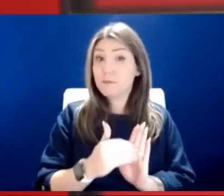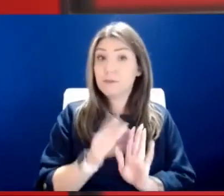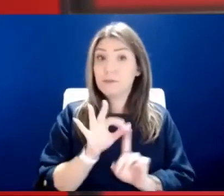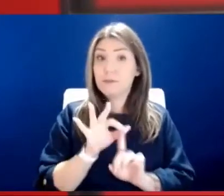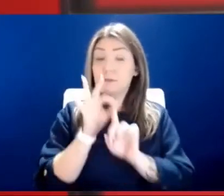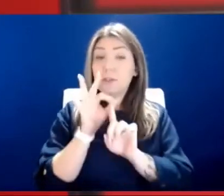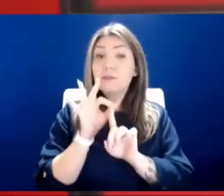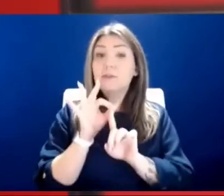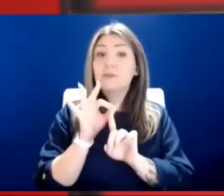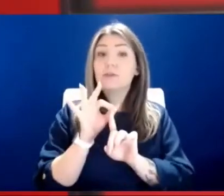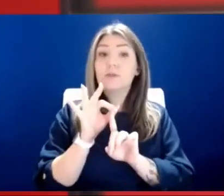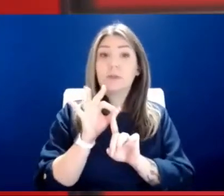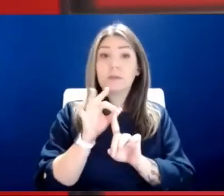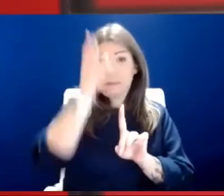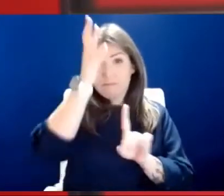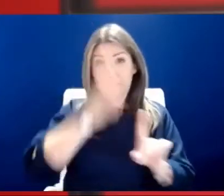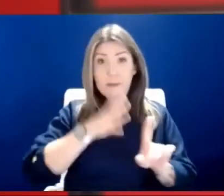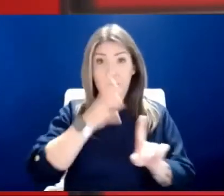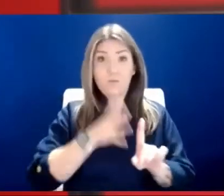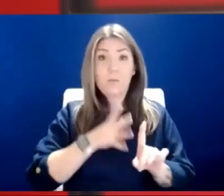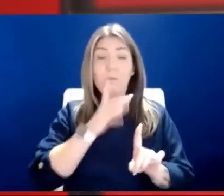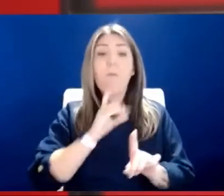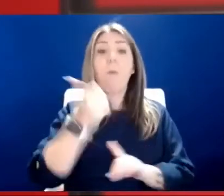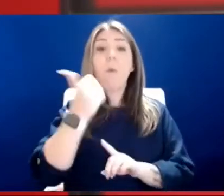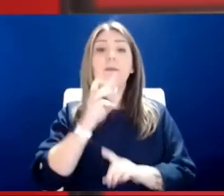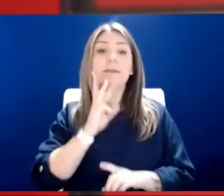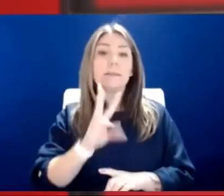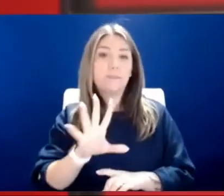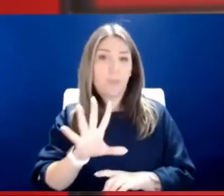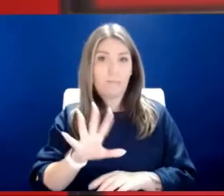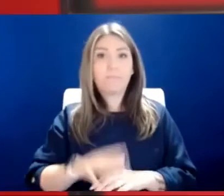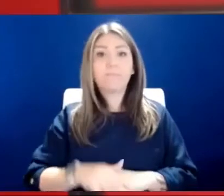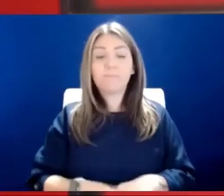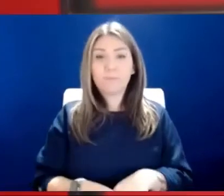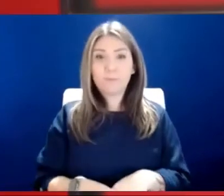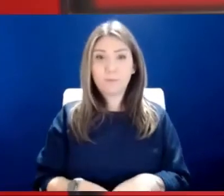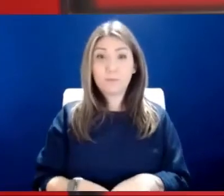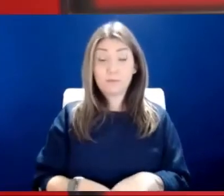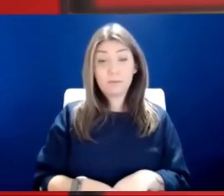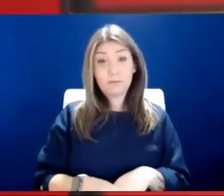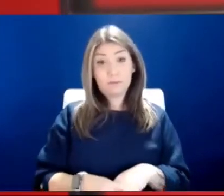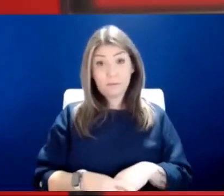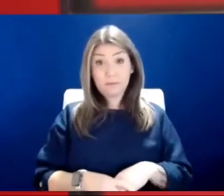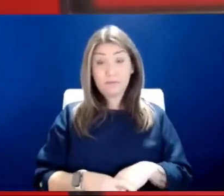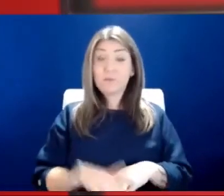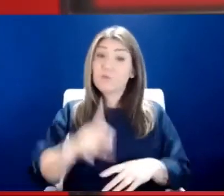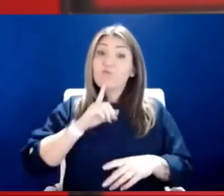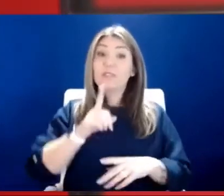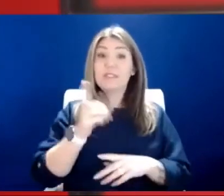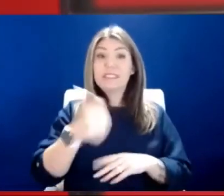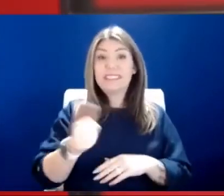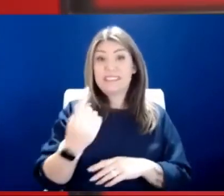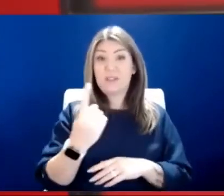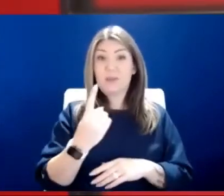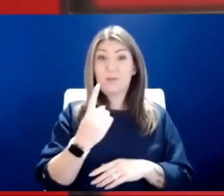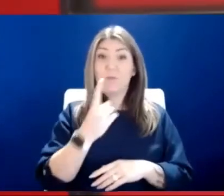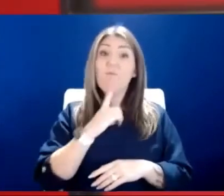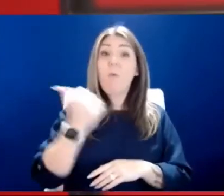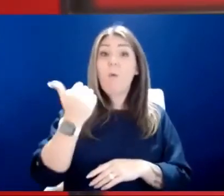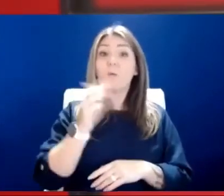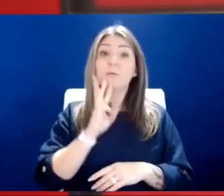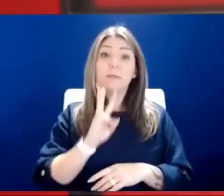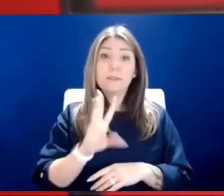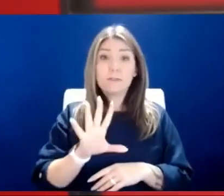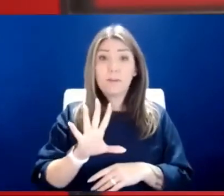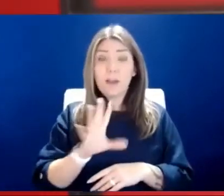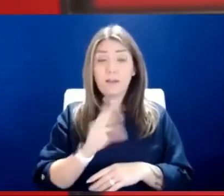men and women above the age of 65 years. In fact, anybody above the age of 65 having symptoms of